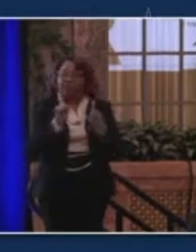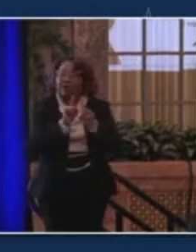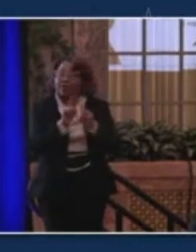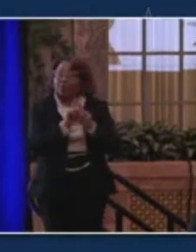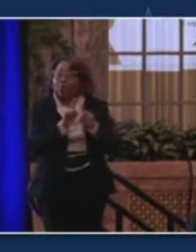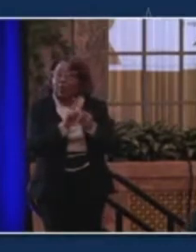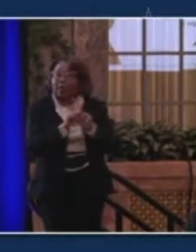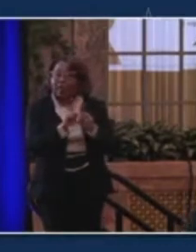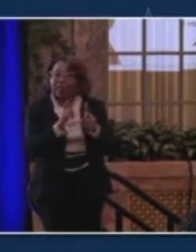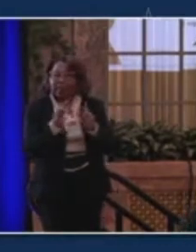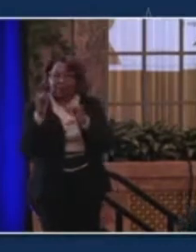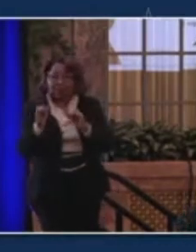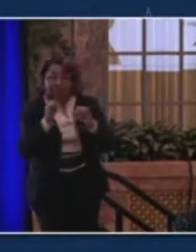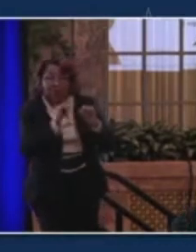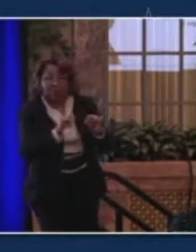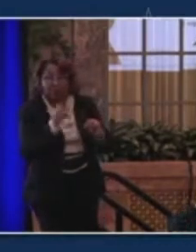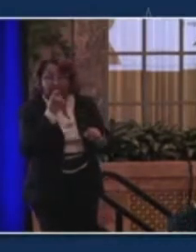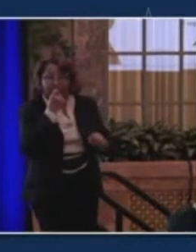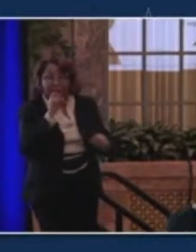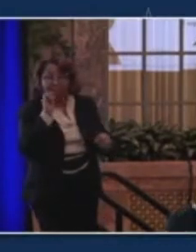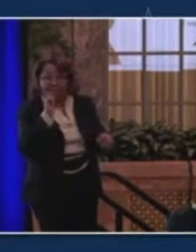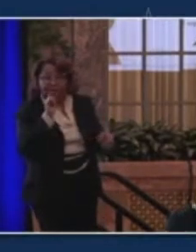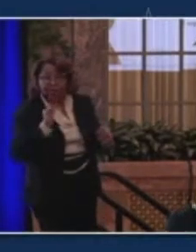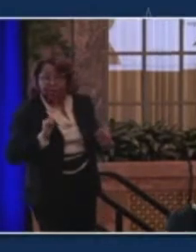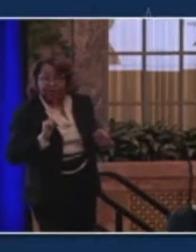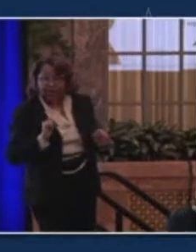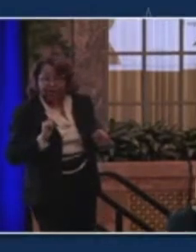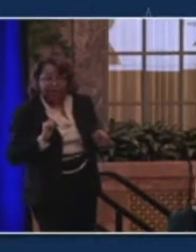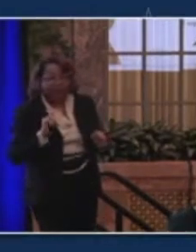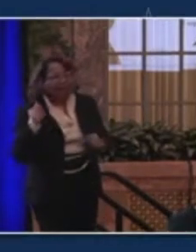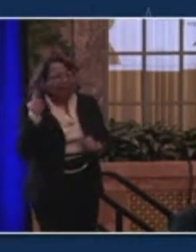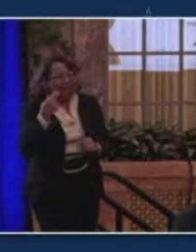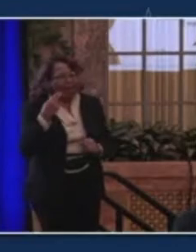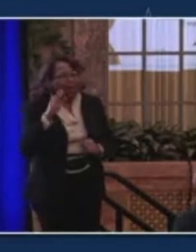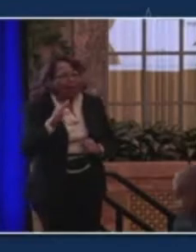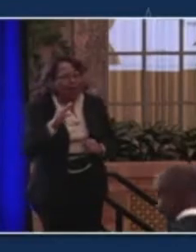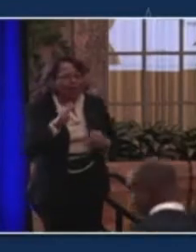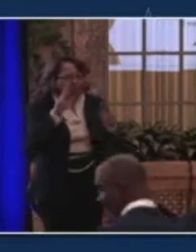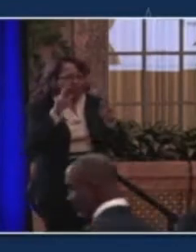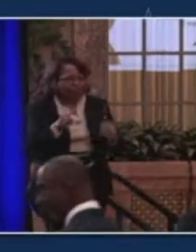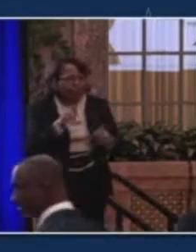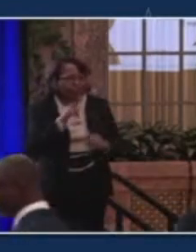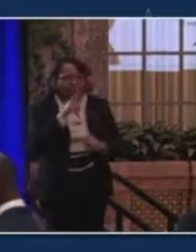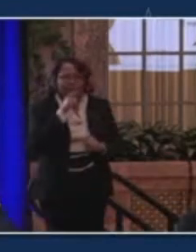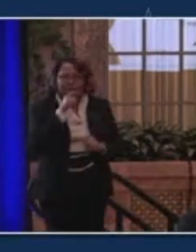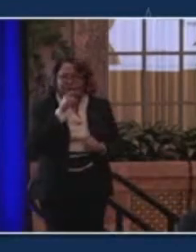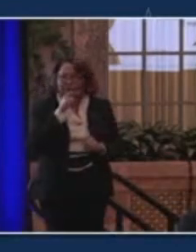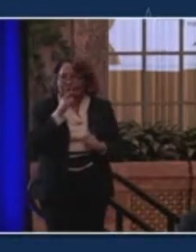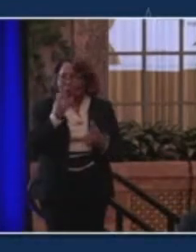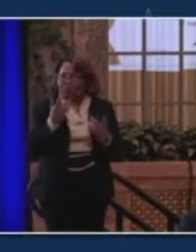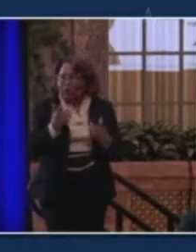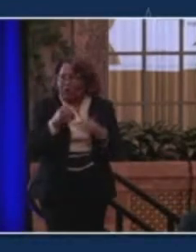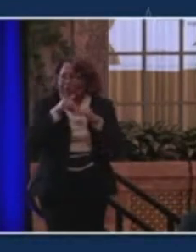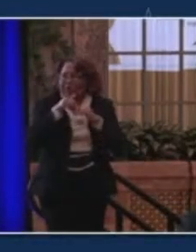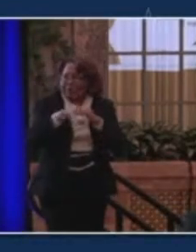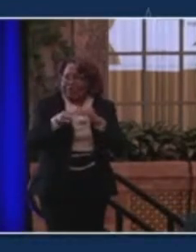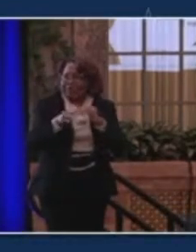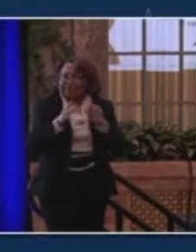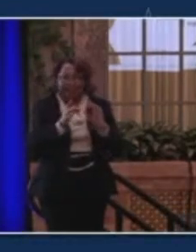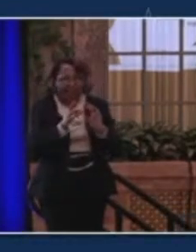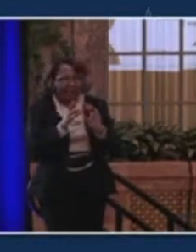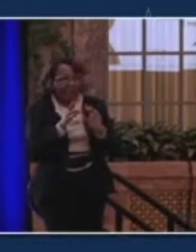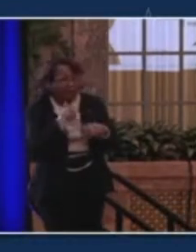as in individuals, period. Harold was a person who, when he made a promise, he kept